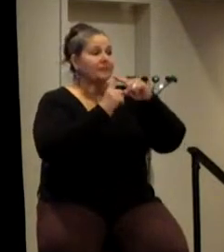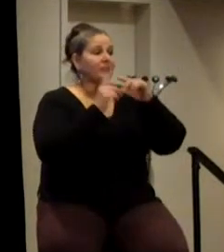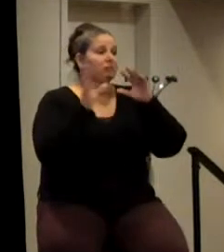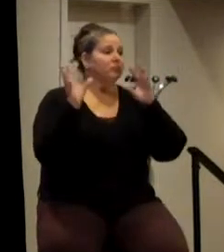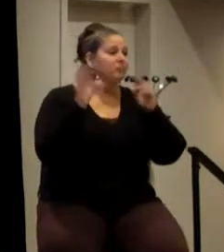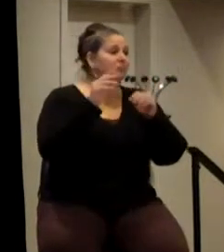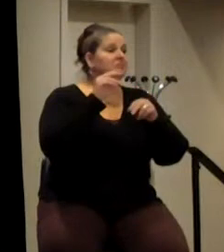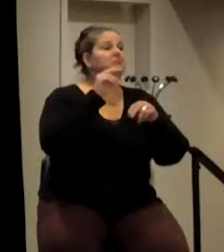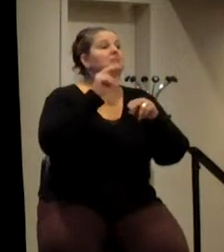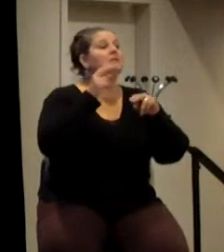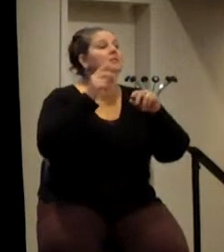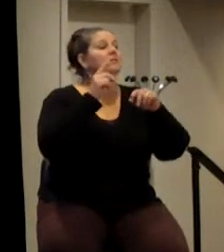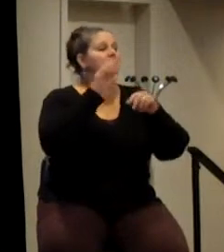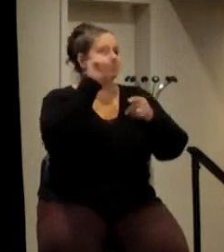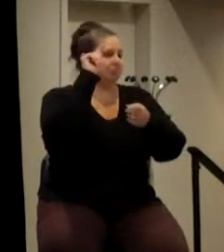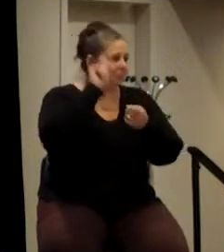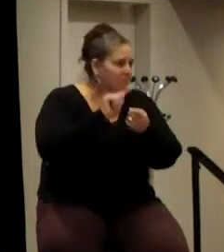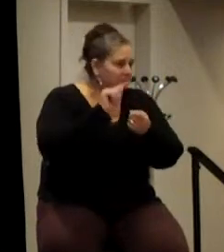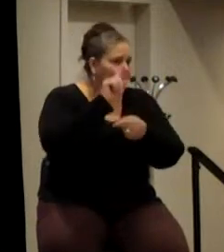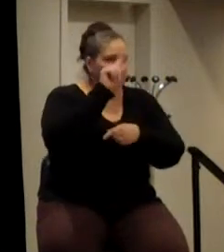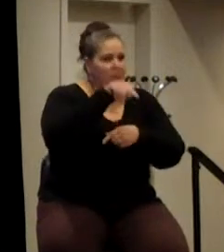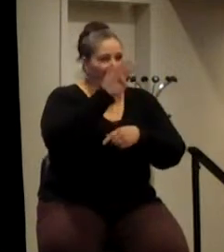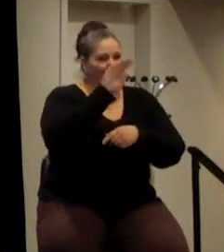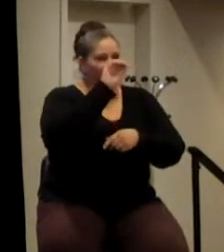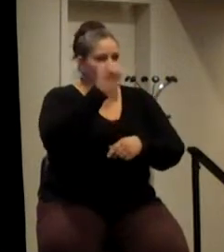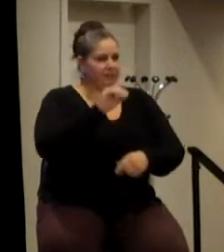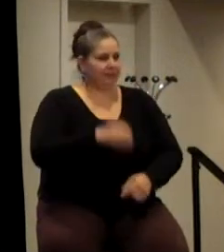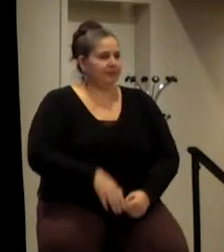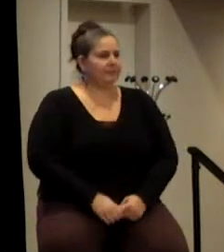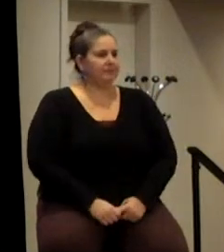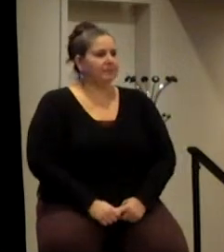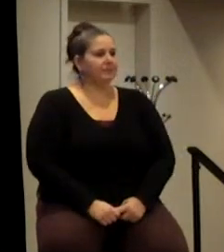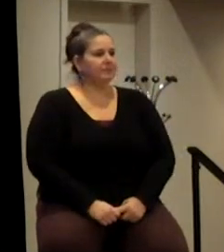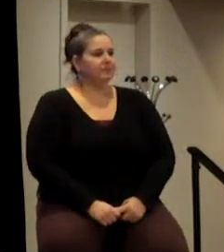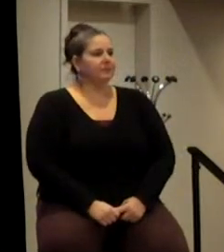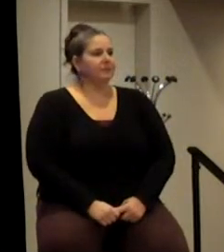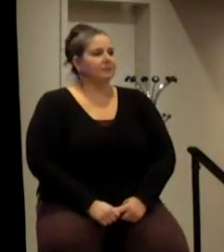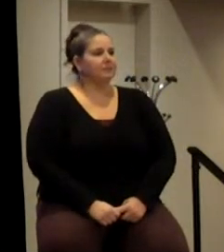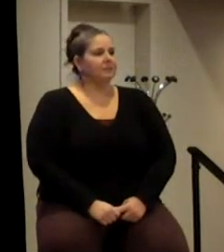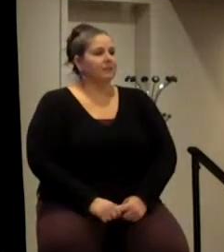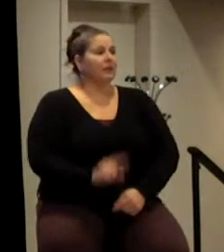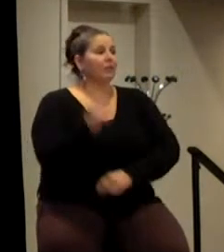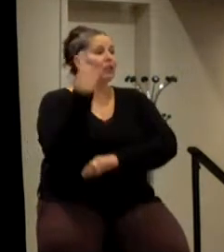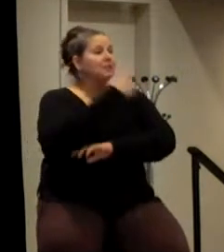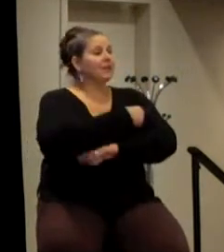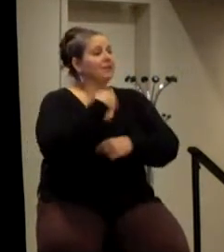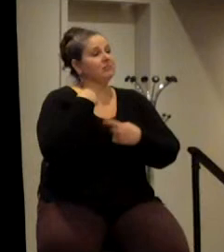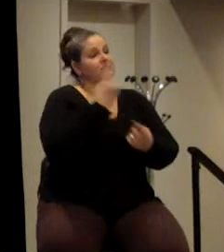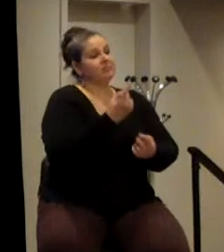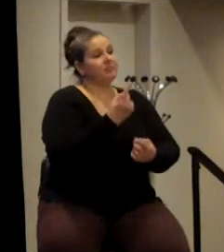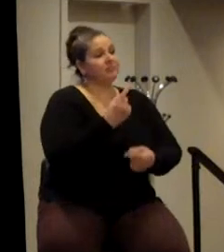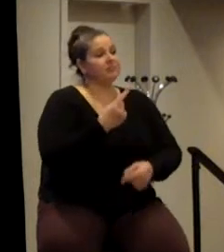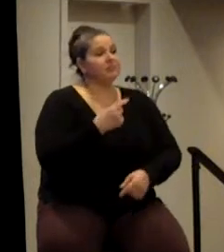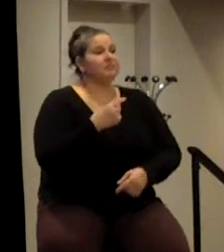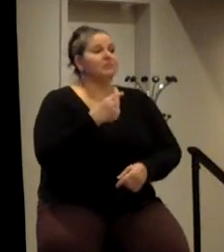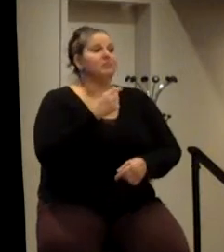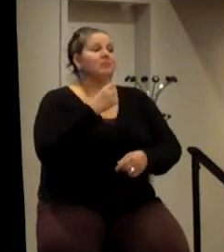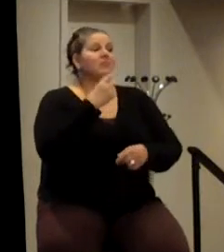down to 1.4%. I think today will actually be the first day in a while where our actual single-day positive rate is under 1.